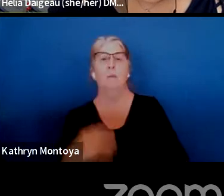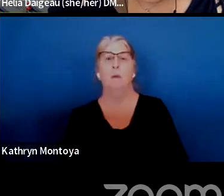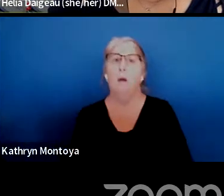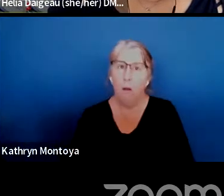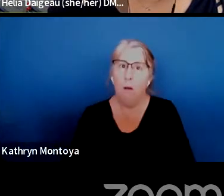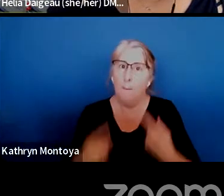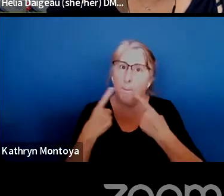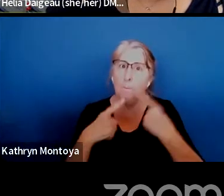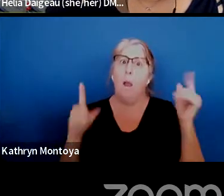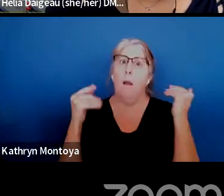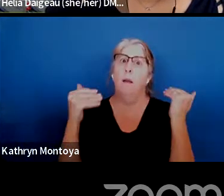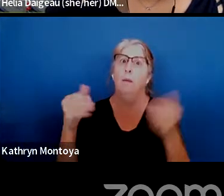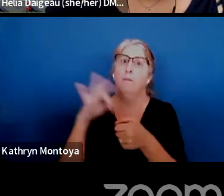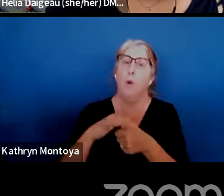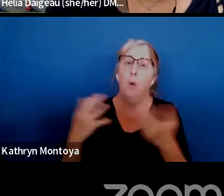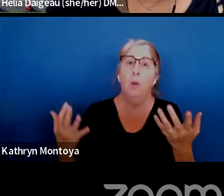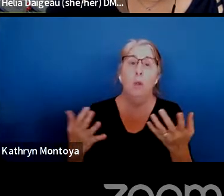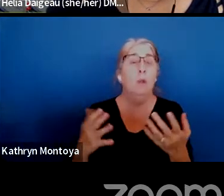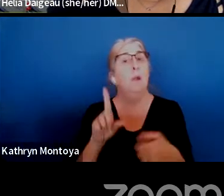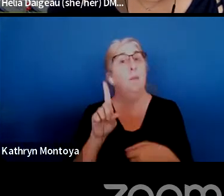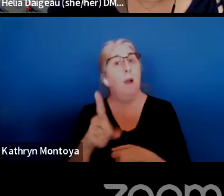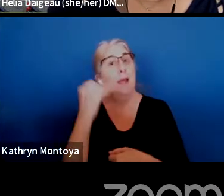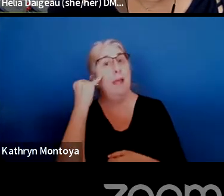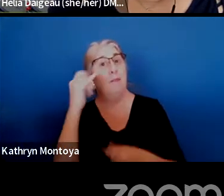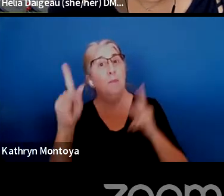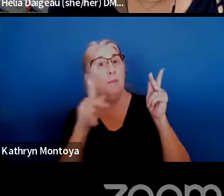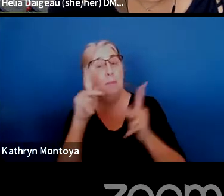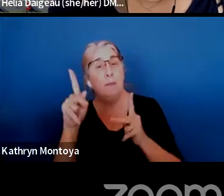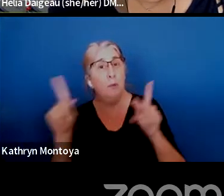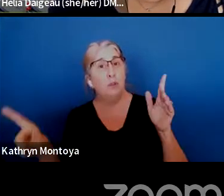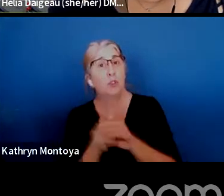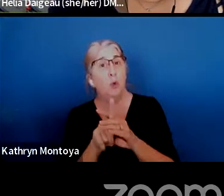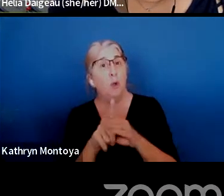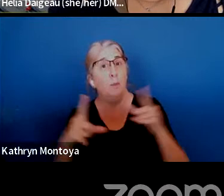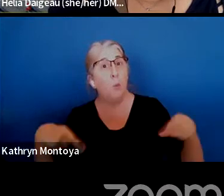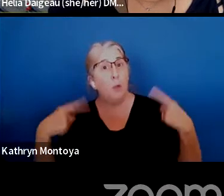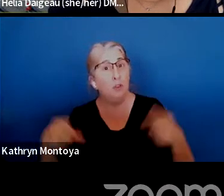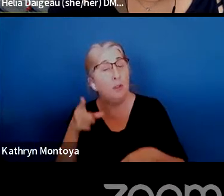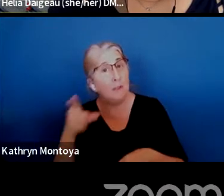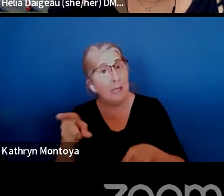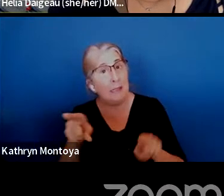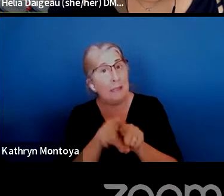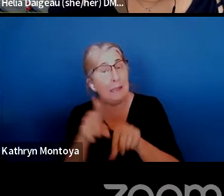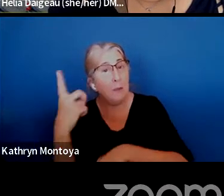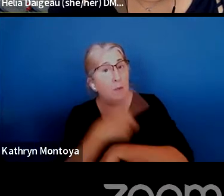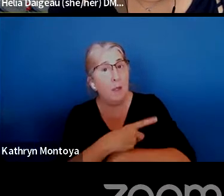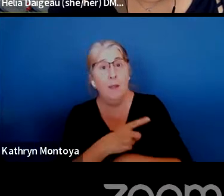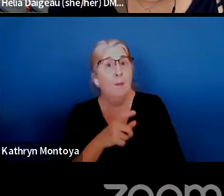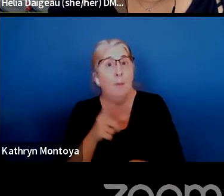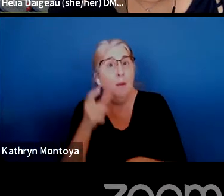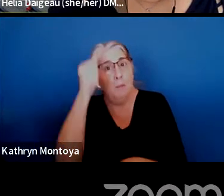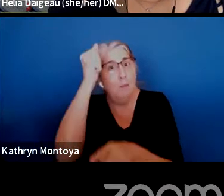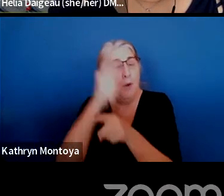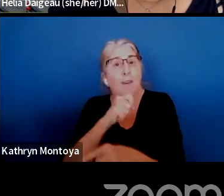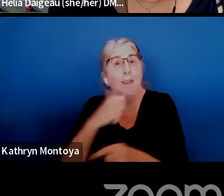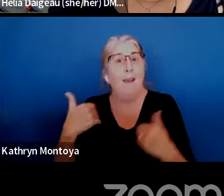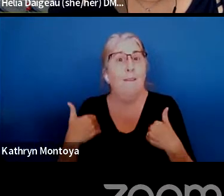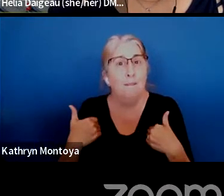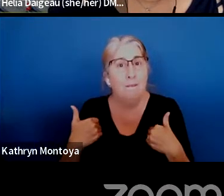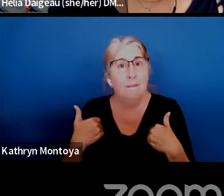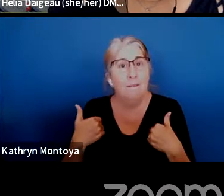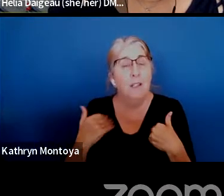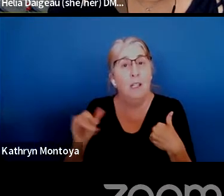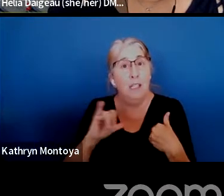just imagine all the people that showed up in wheelchairs that day that didn't have a brother that was as adventurous as